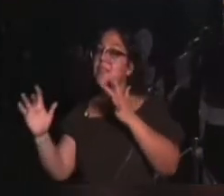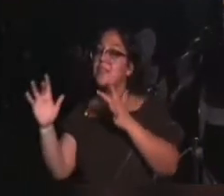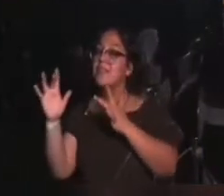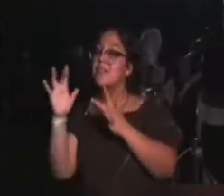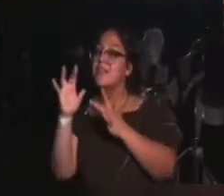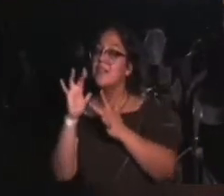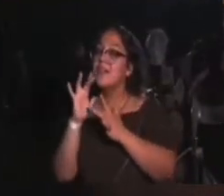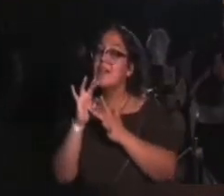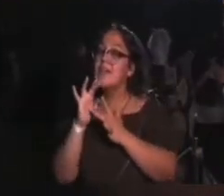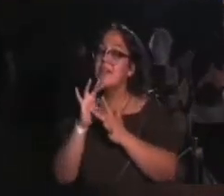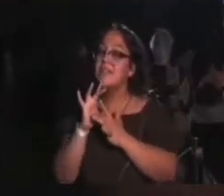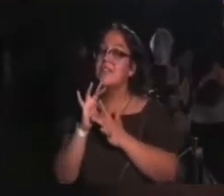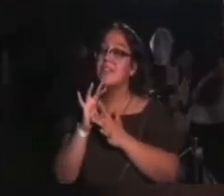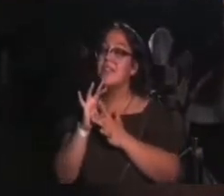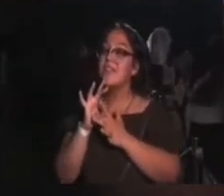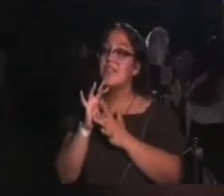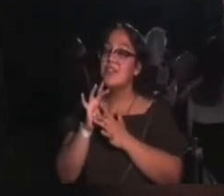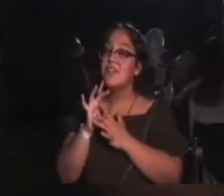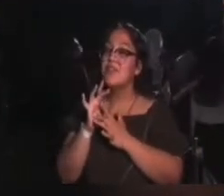Cristo,